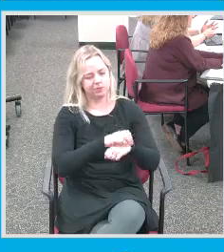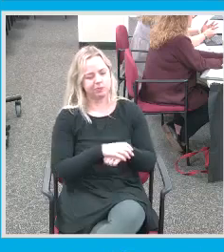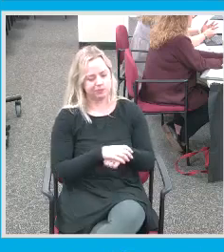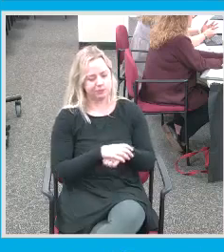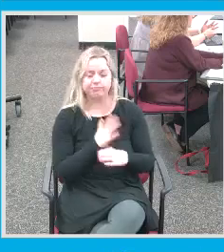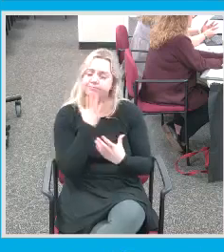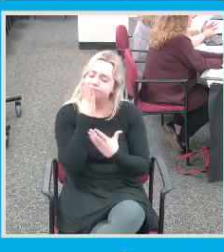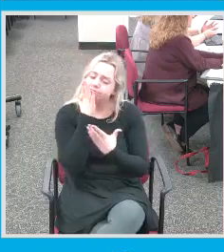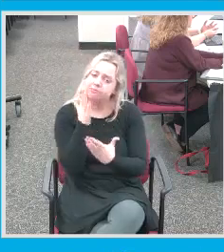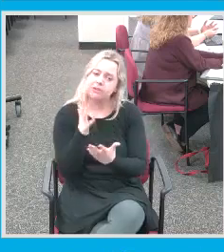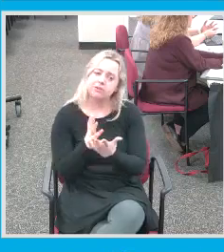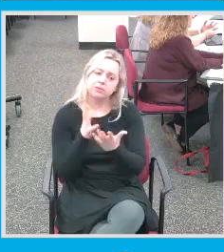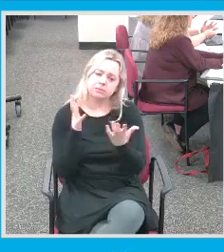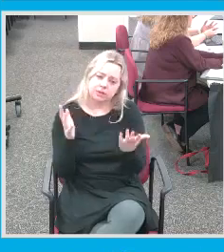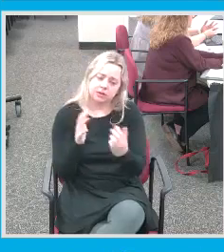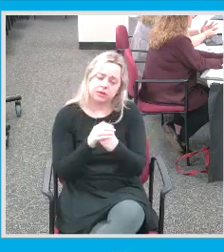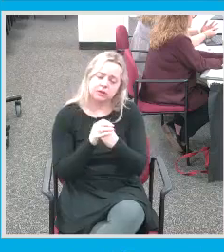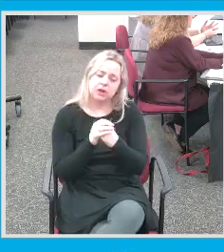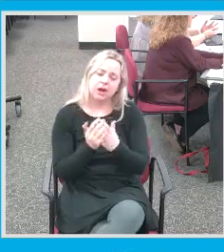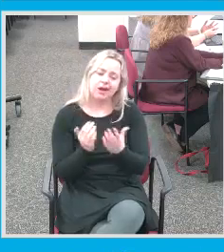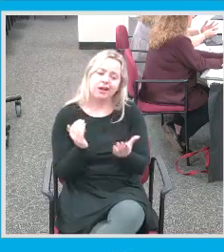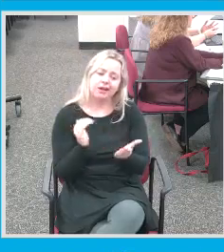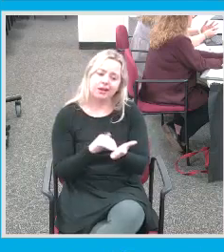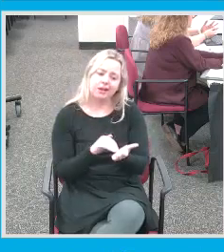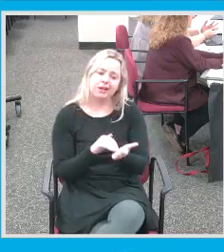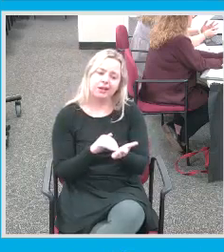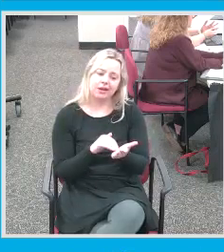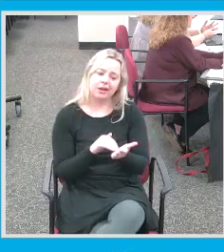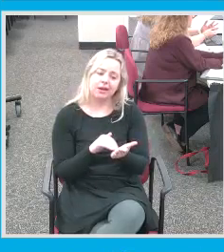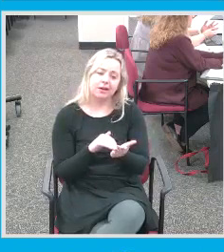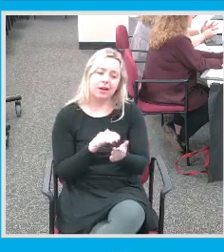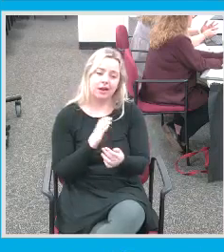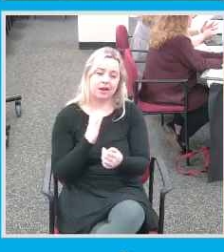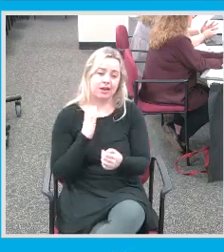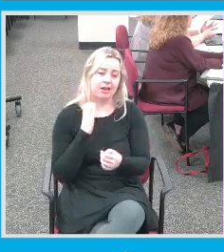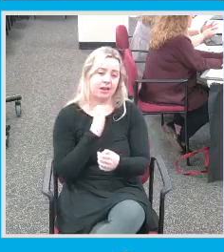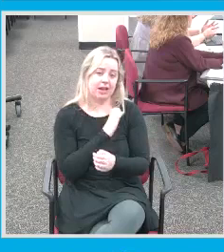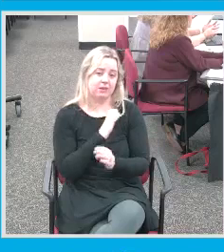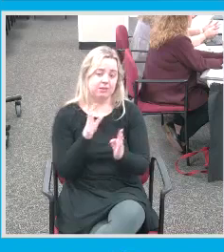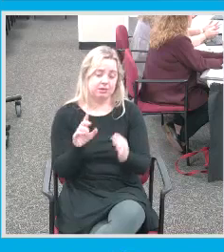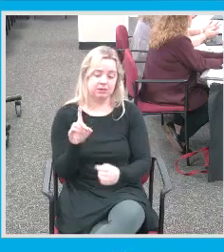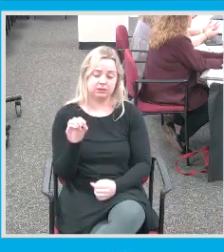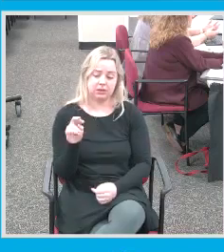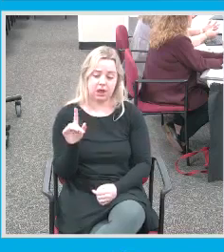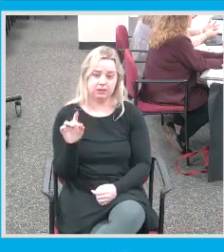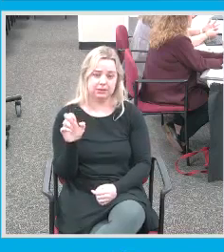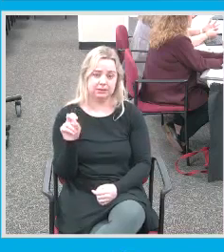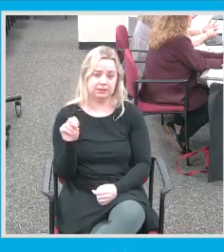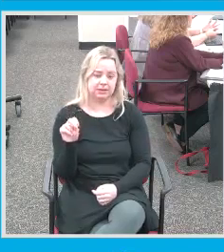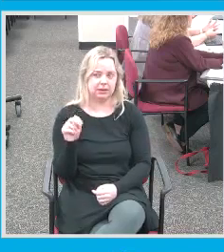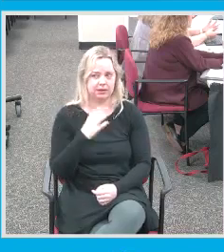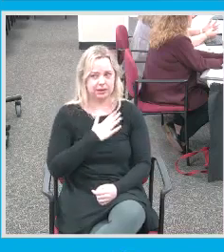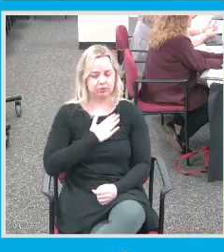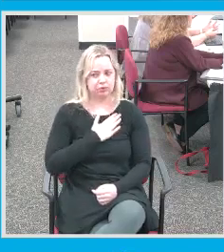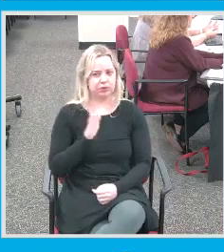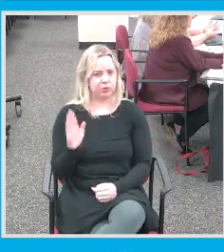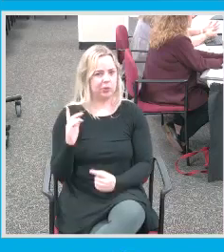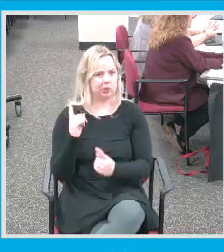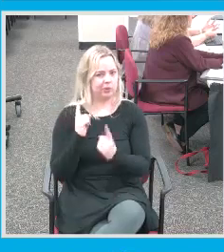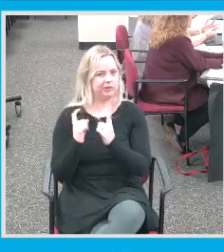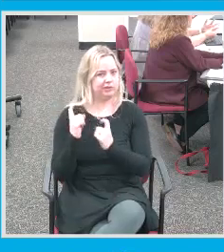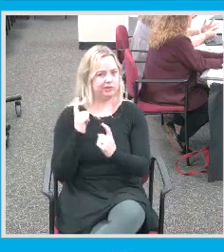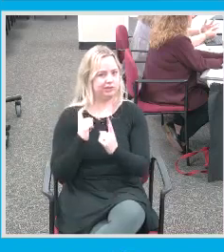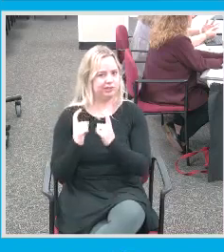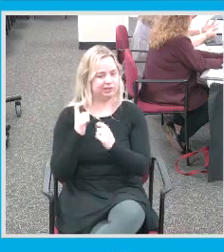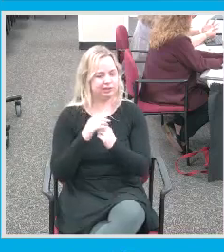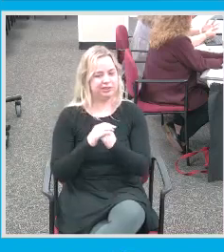Well, thank you very much. And again, Councilman Donaldson, I appreciate those questions, because if there is a difference in